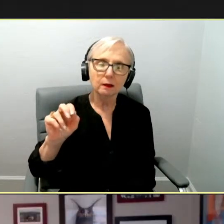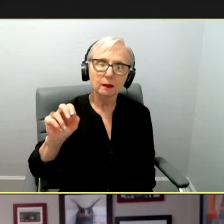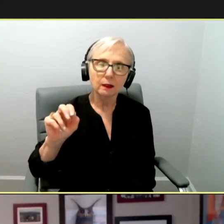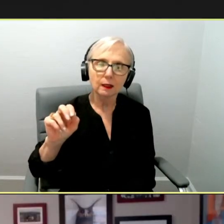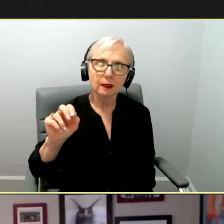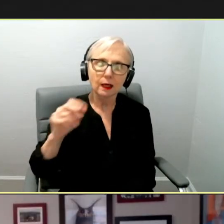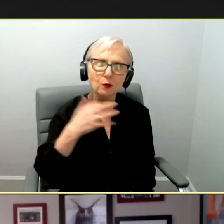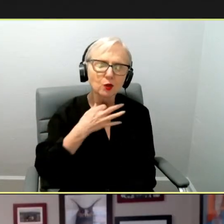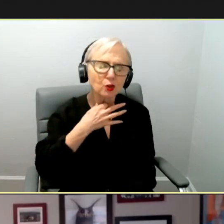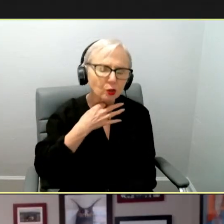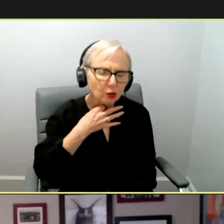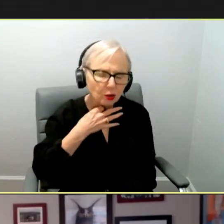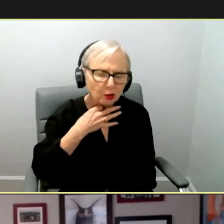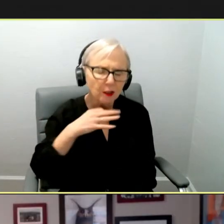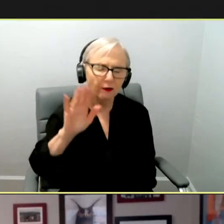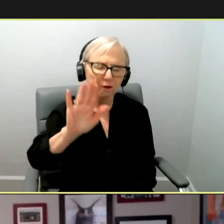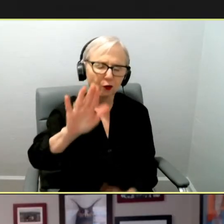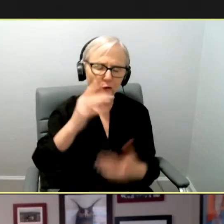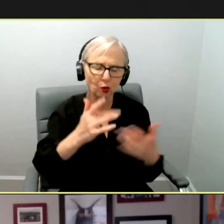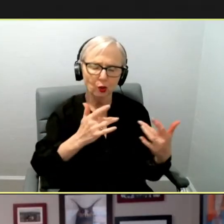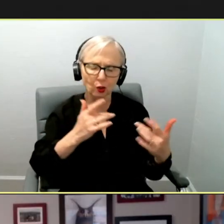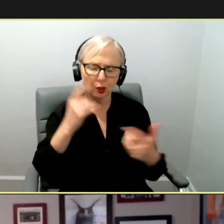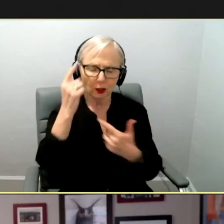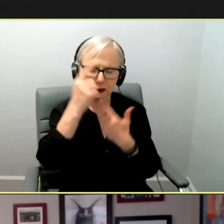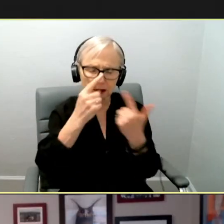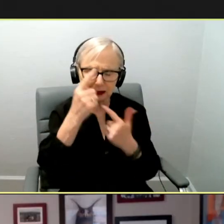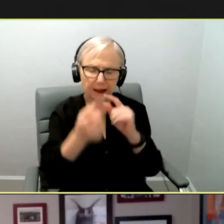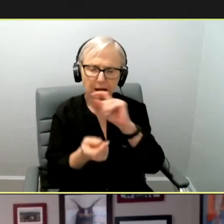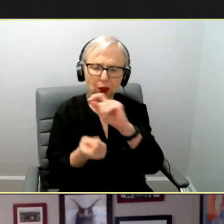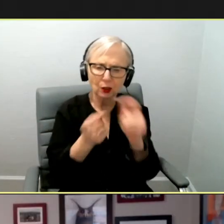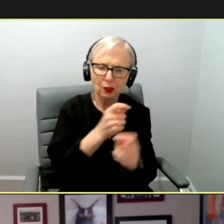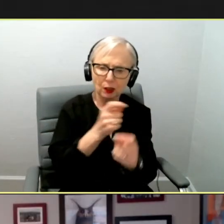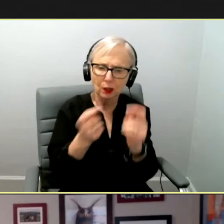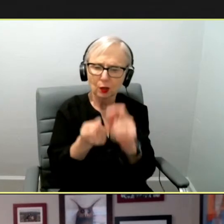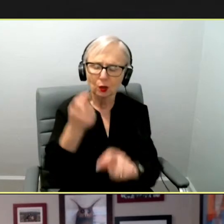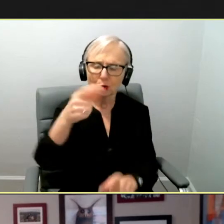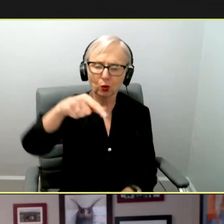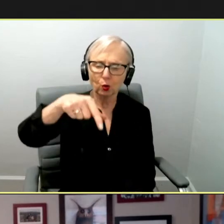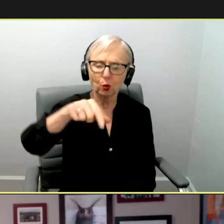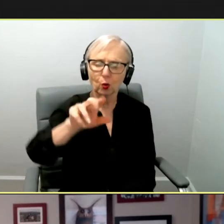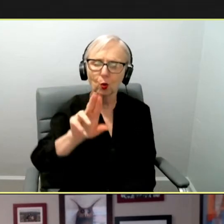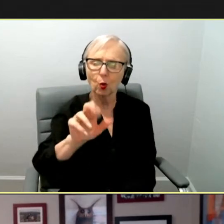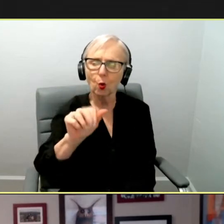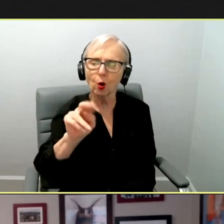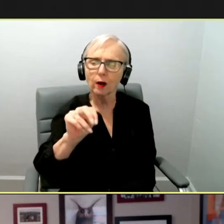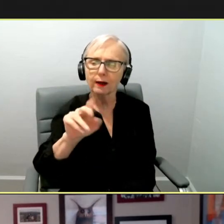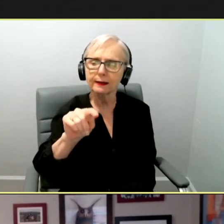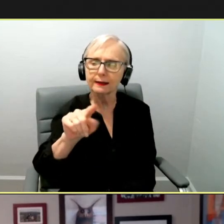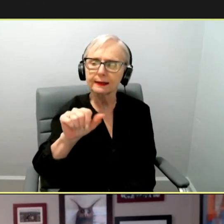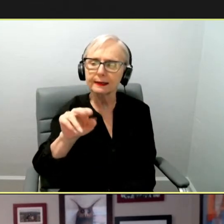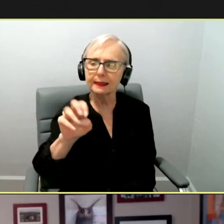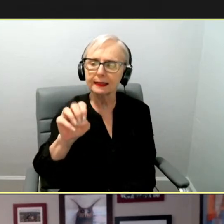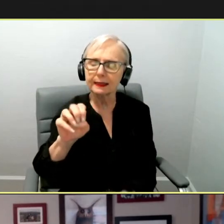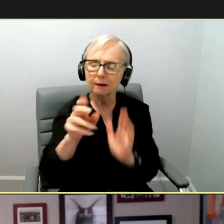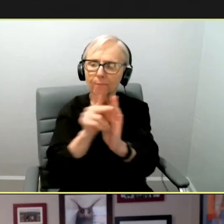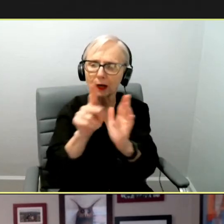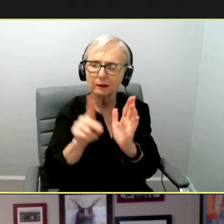I was curious if you're considering any changes to the quarantine policy, either in light of the